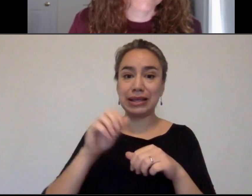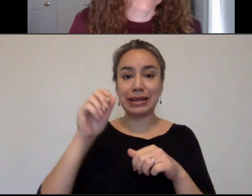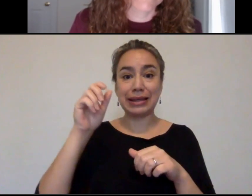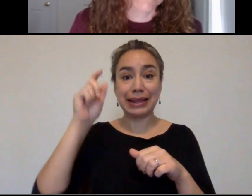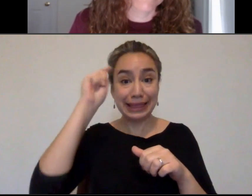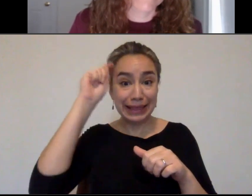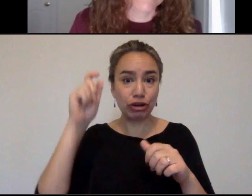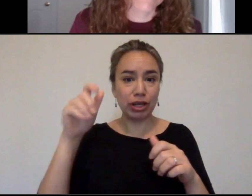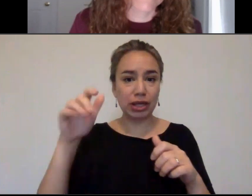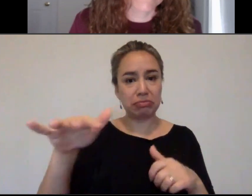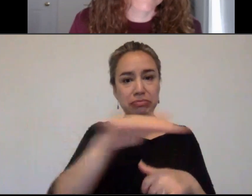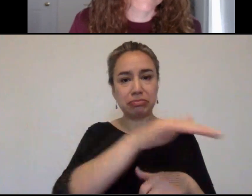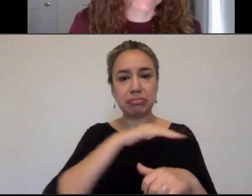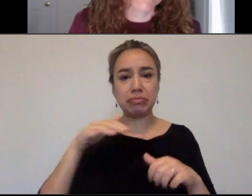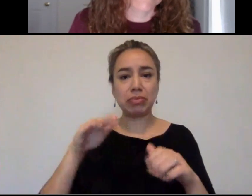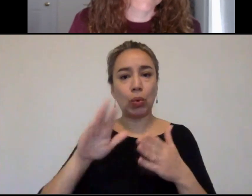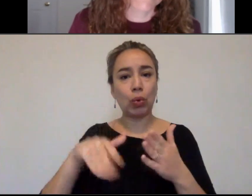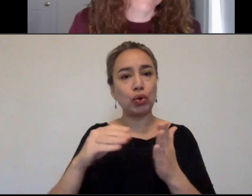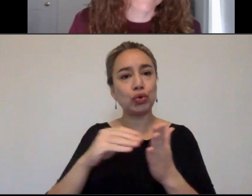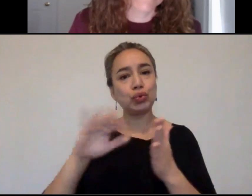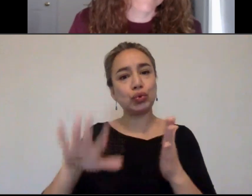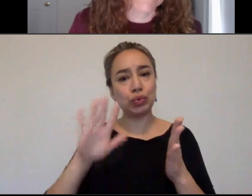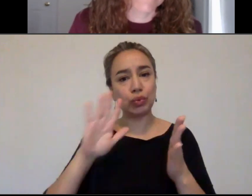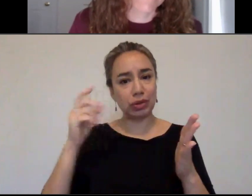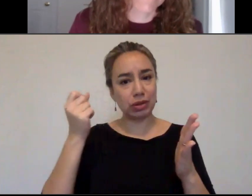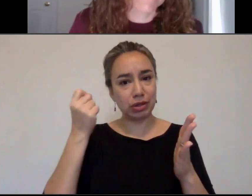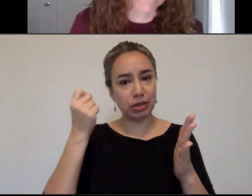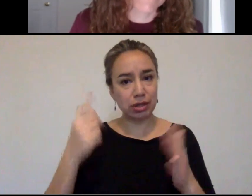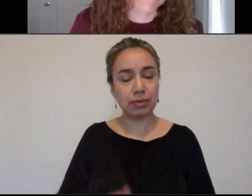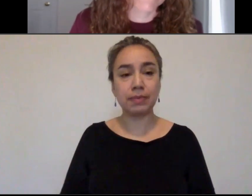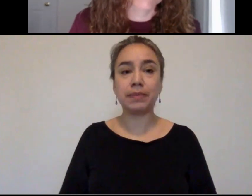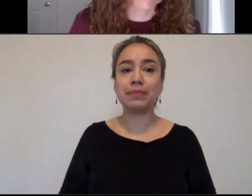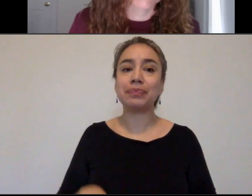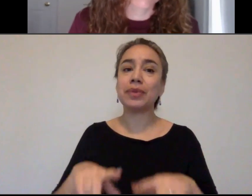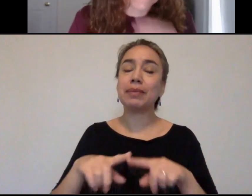understands. But I have been